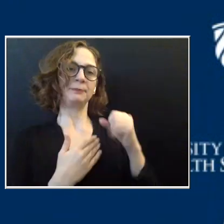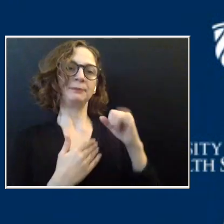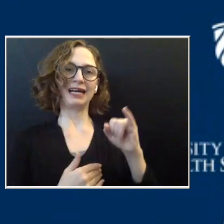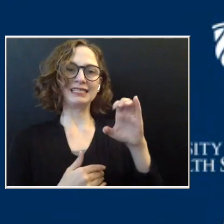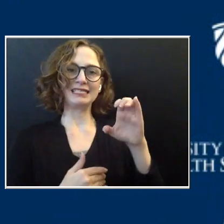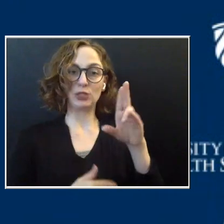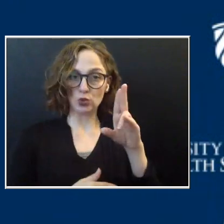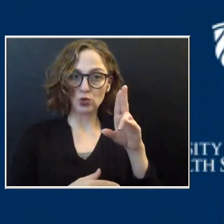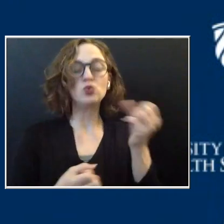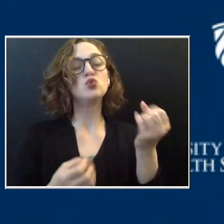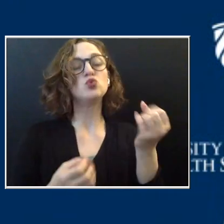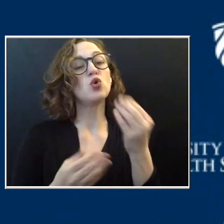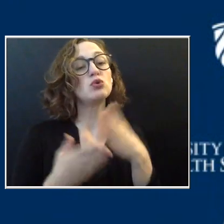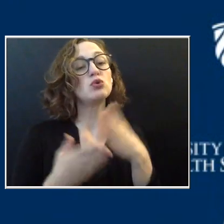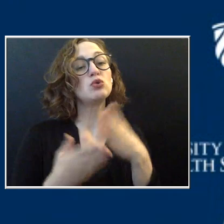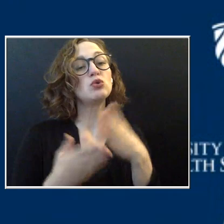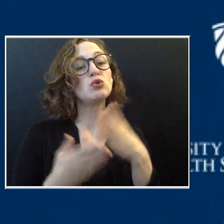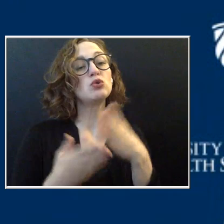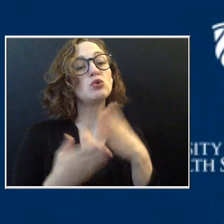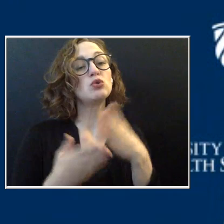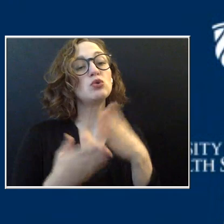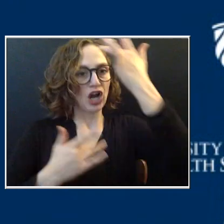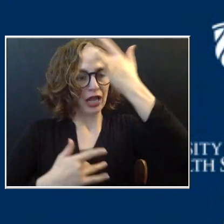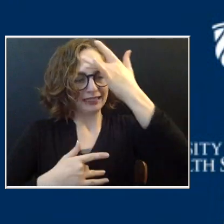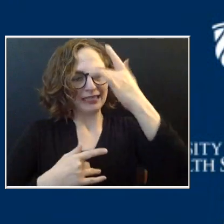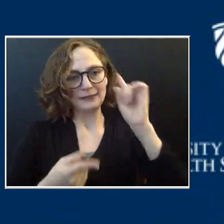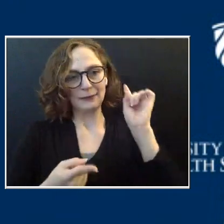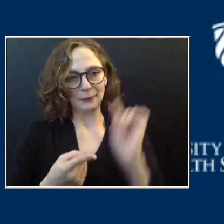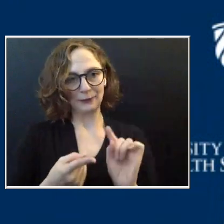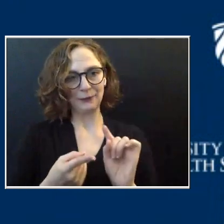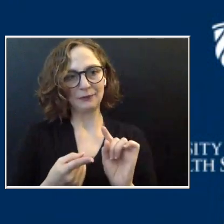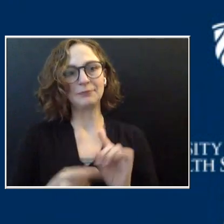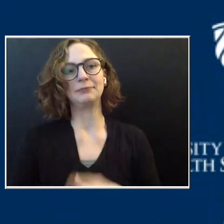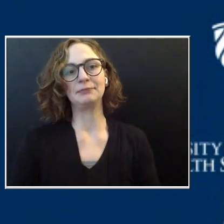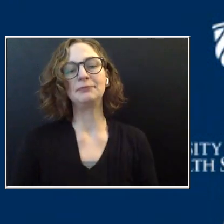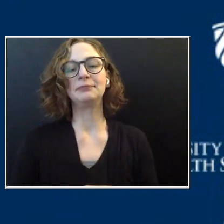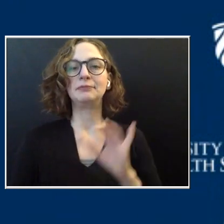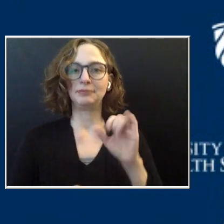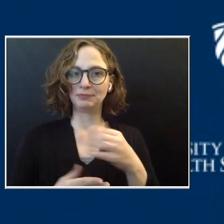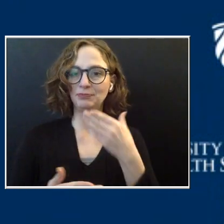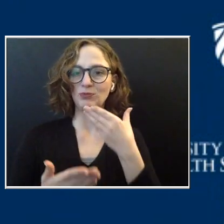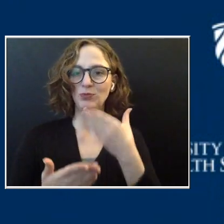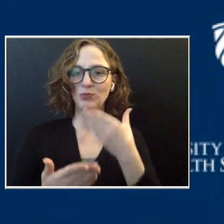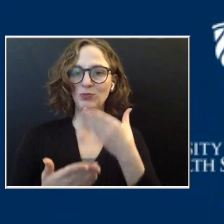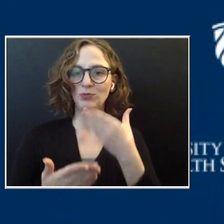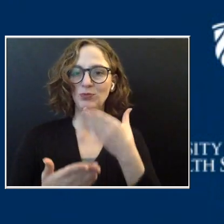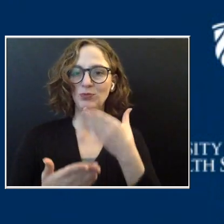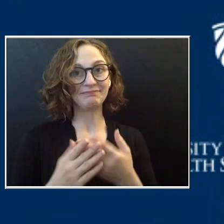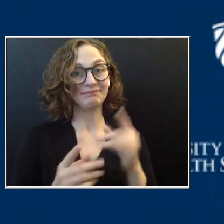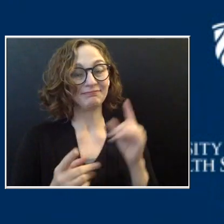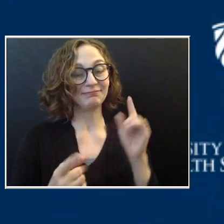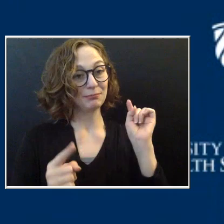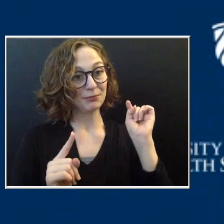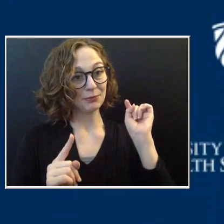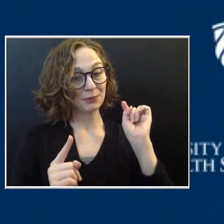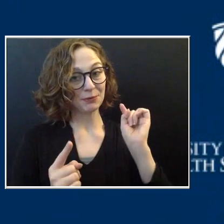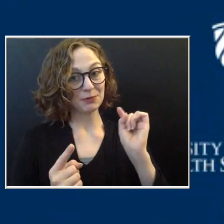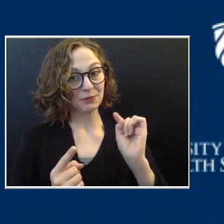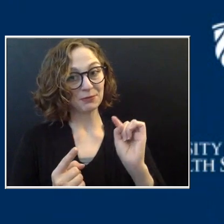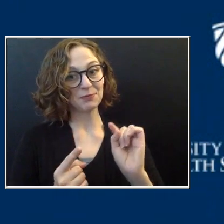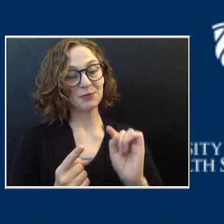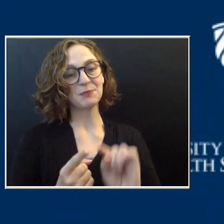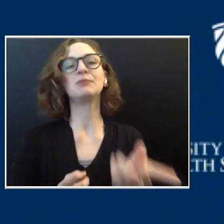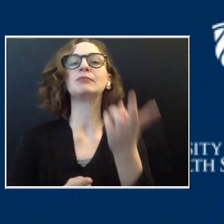illness with COVID as well. So I think that's good, trending in the right direction. And we'll have to see how this next week goes, especially as we are